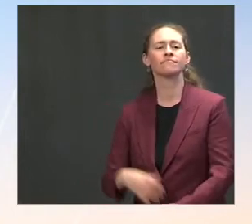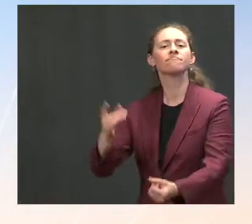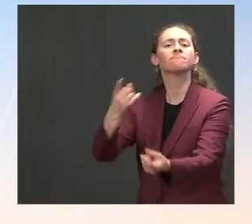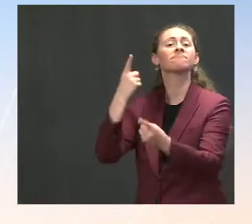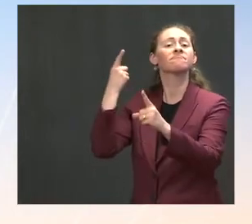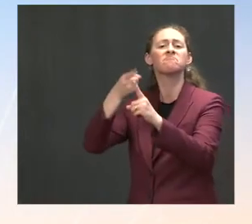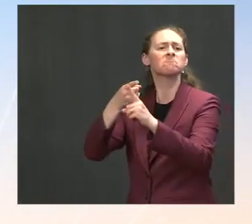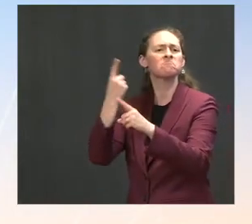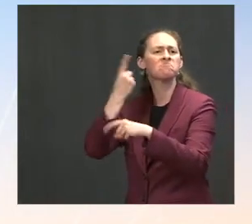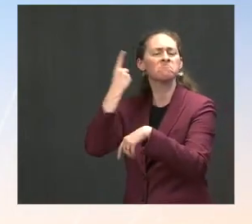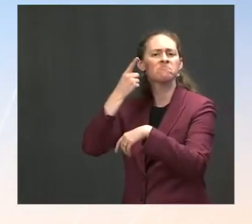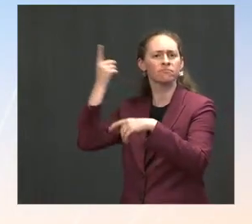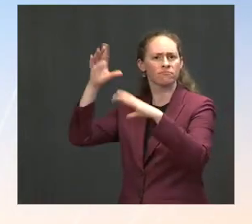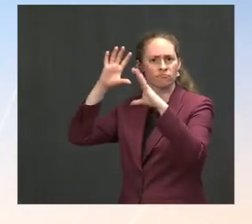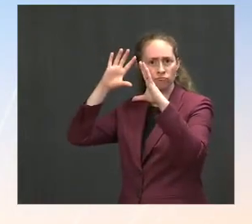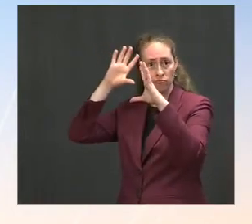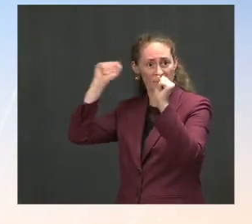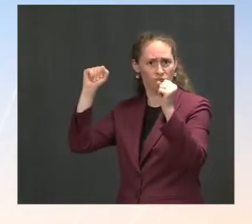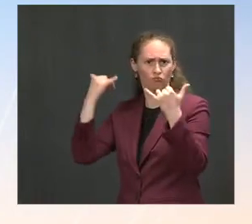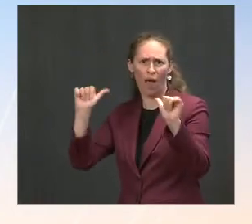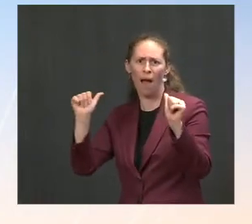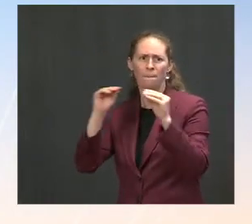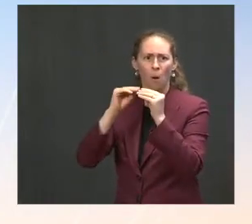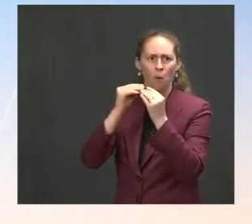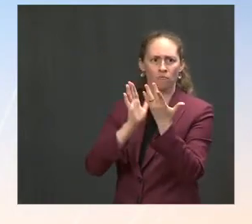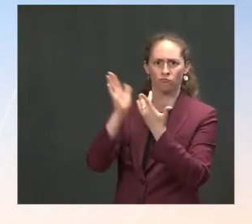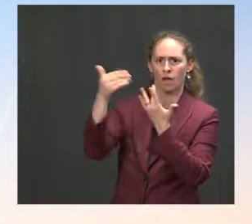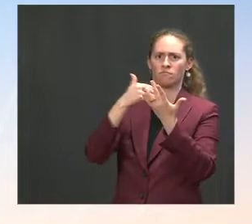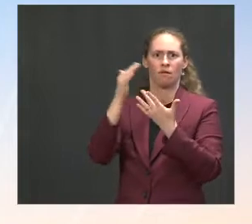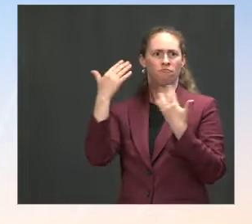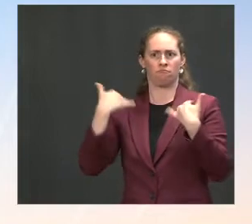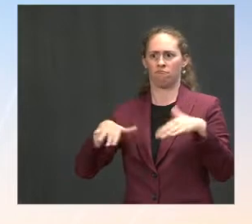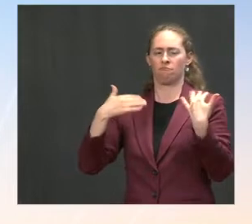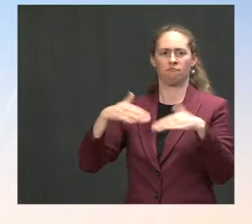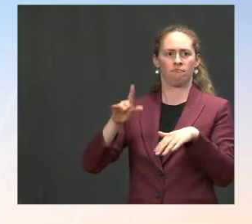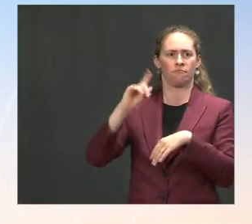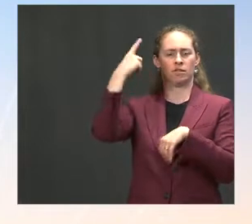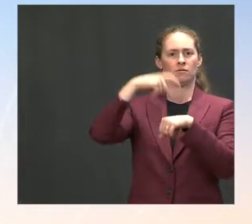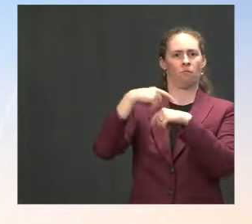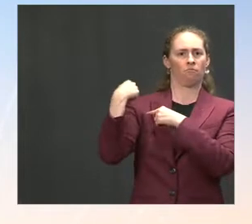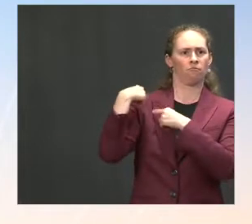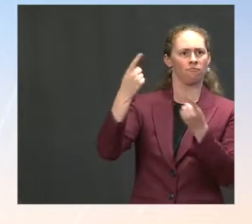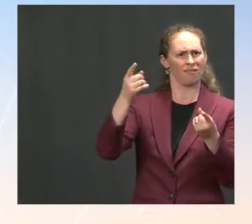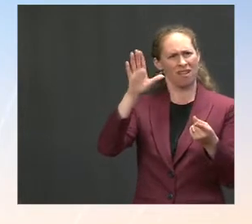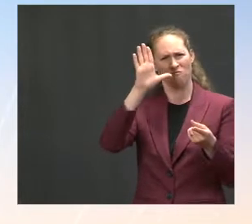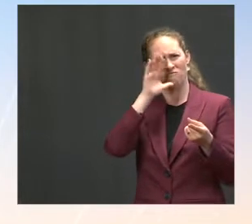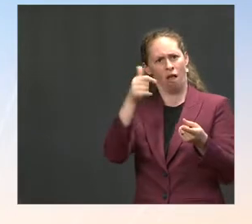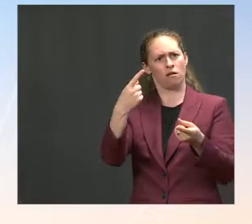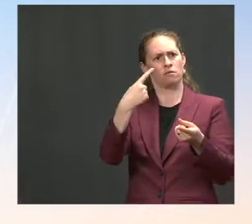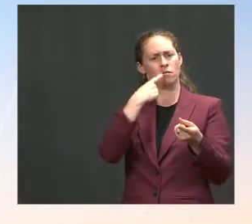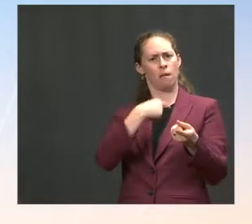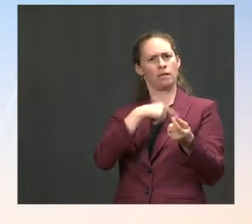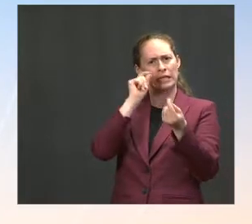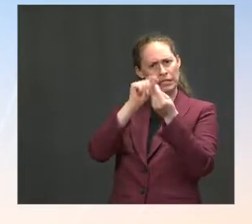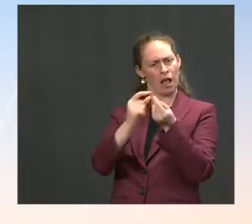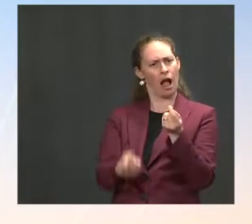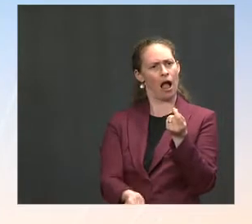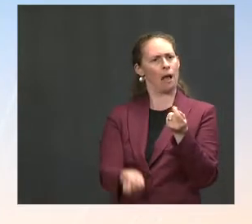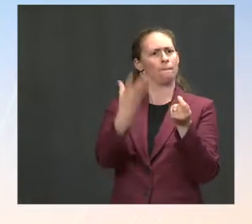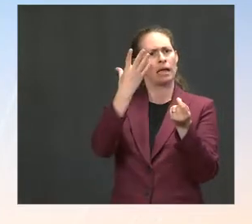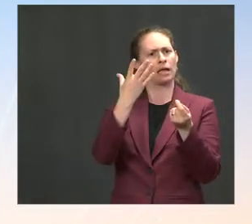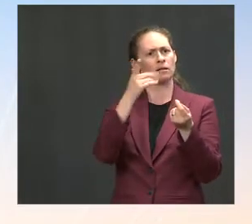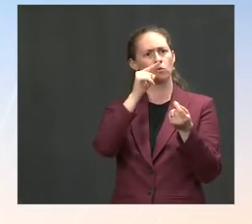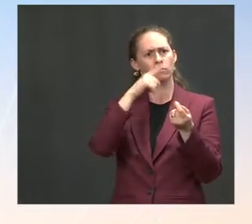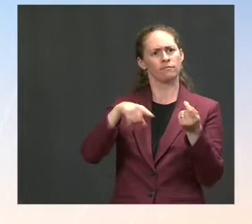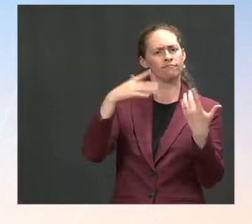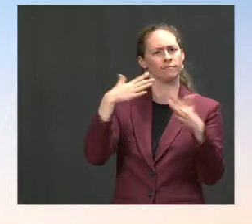in history. If that's the case, why won't you just release the number of breakthrough cases that you've had of vaccinated staffers? Well, I think